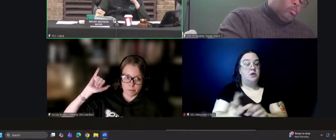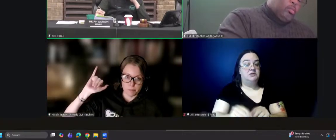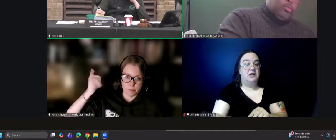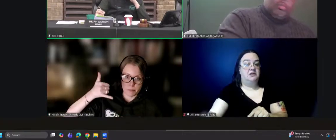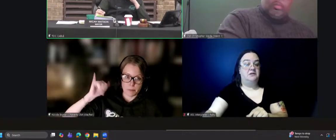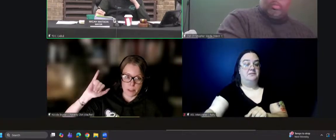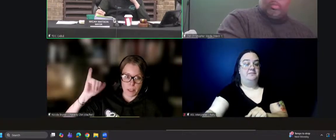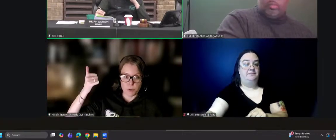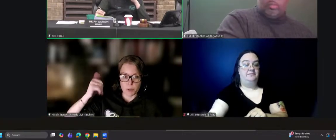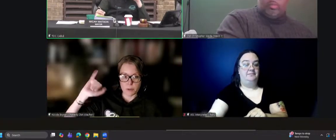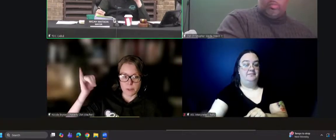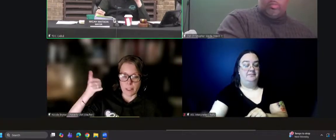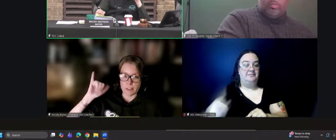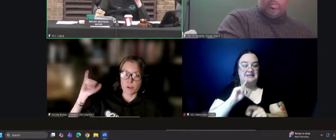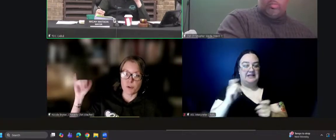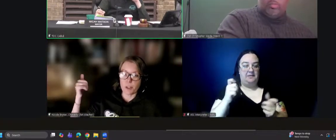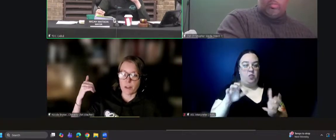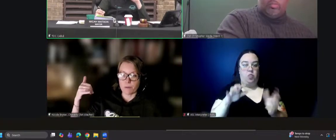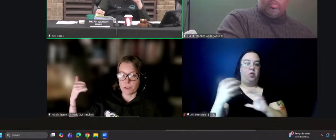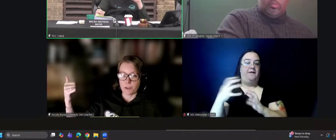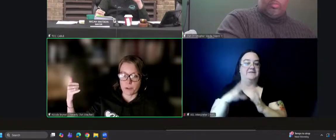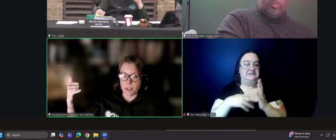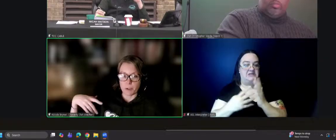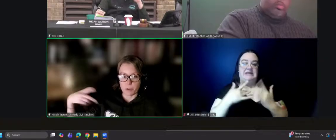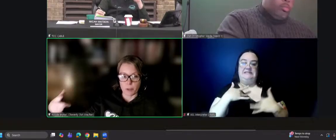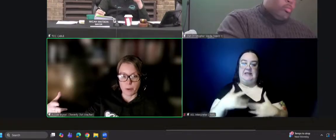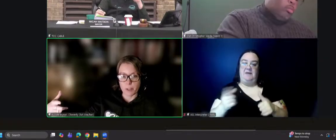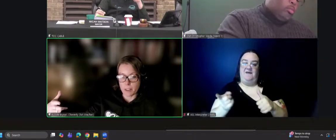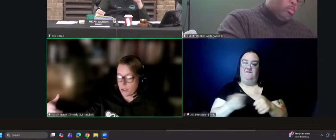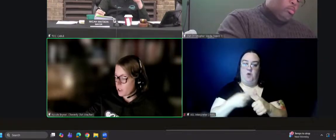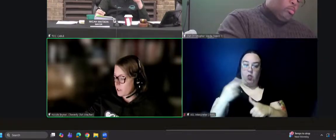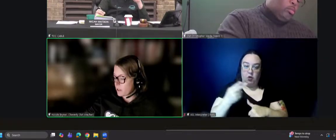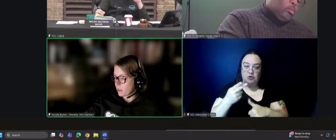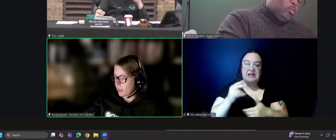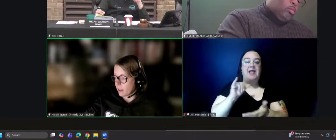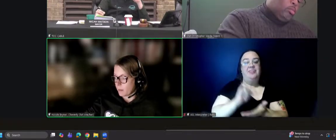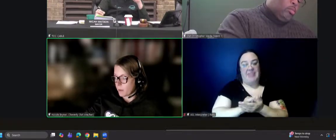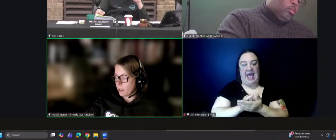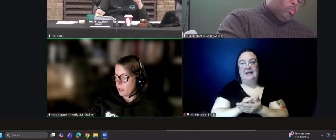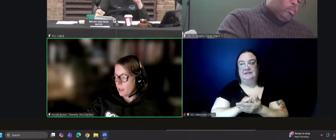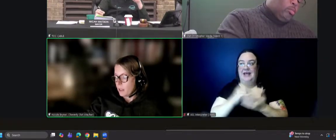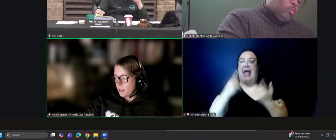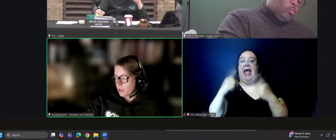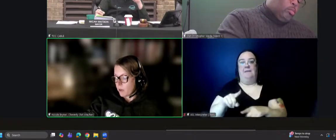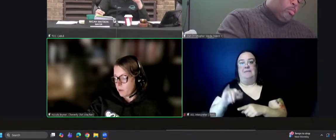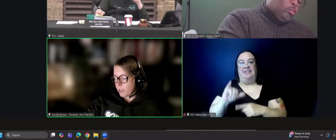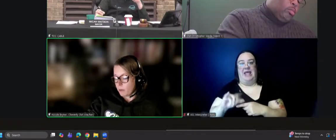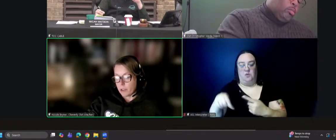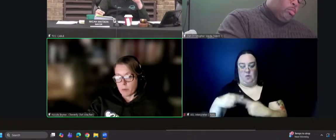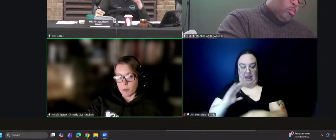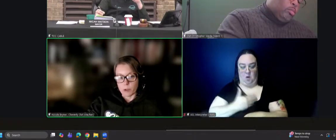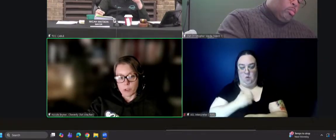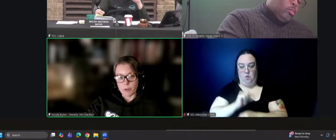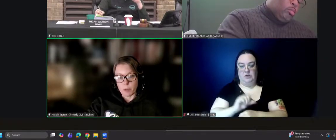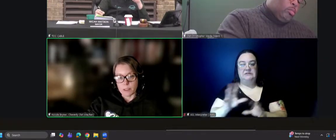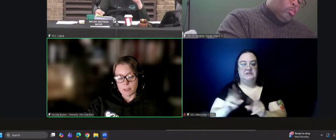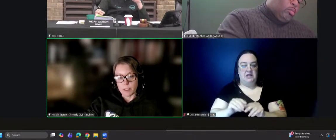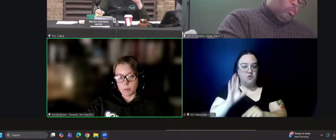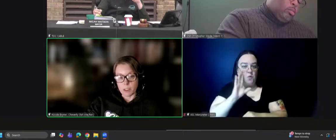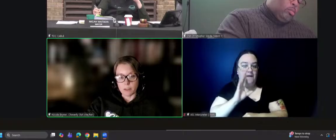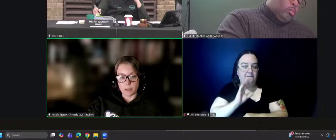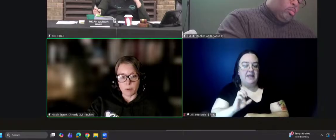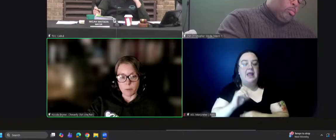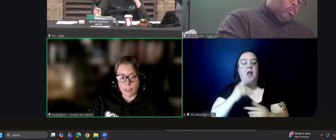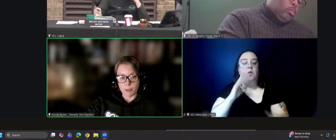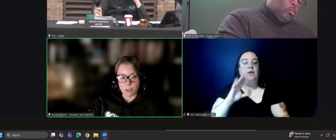first Thursday. Schedule. Yeah, it's usually the first Thursday, which is when our work session is. So I will get with the members of the policy